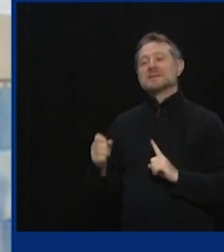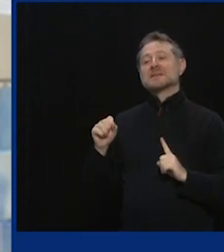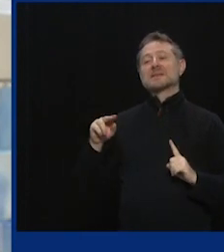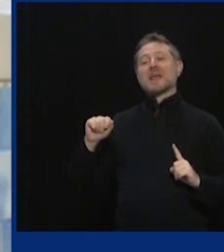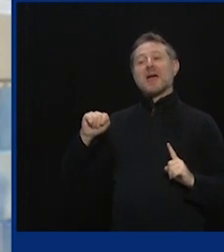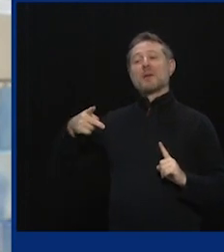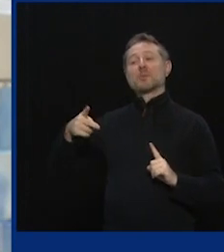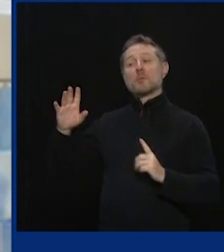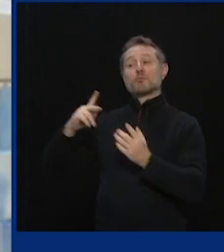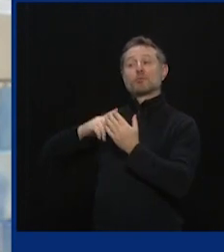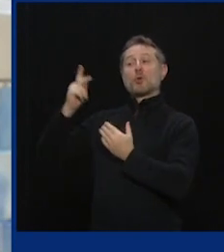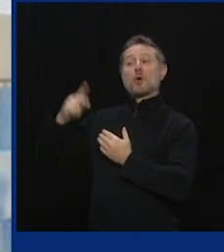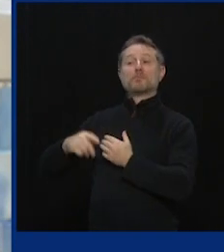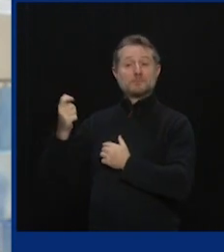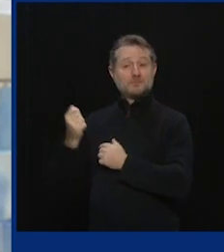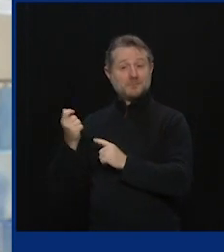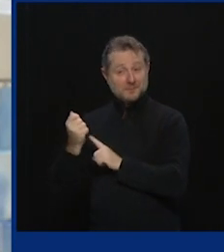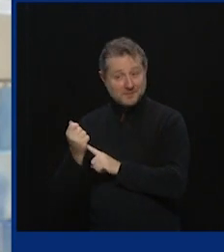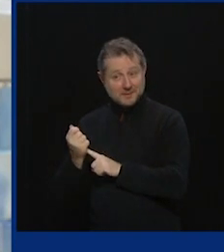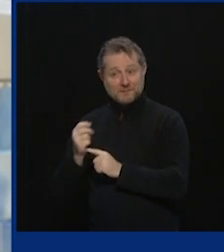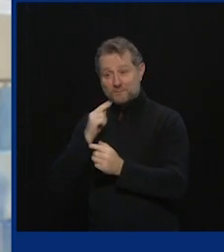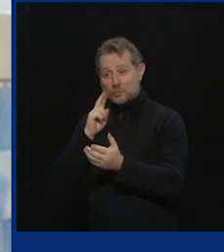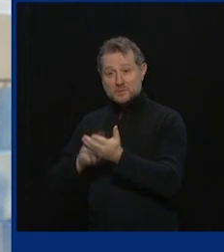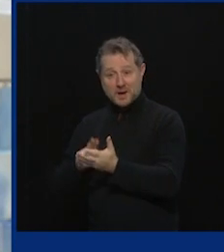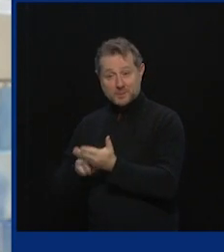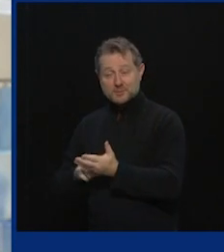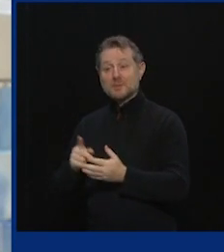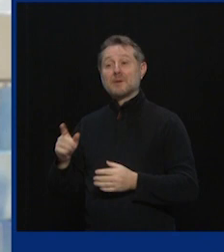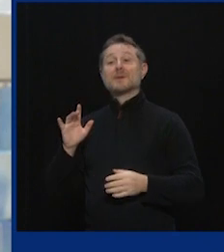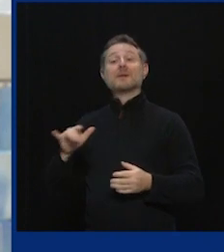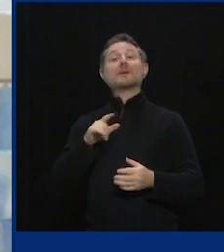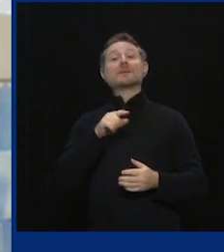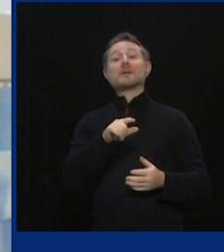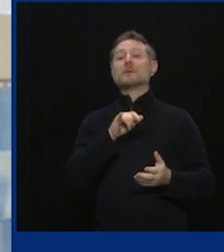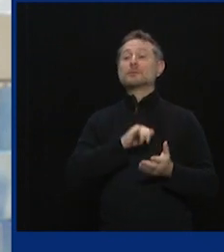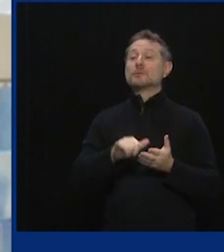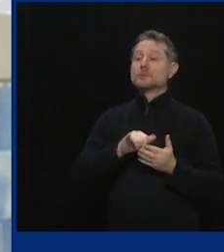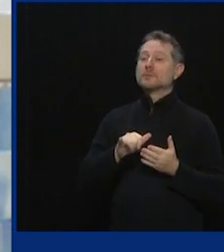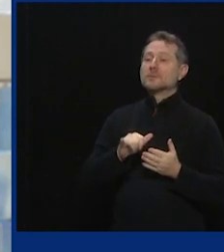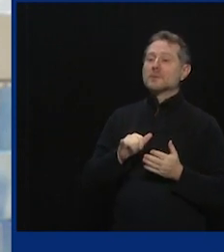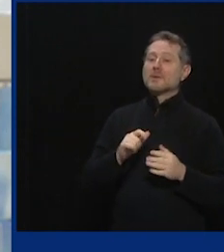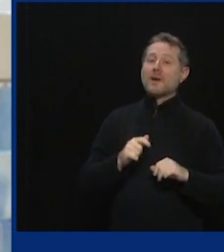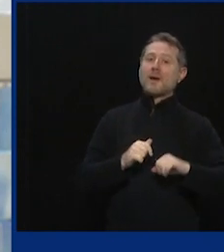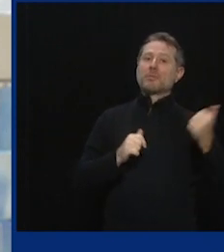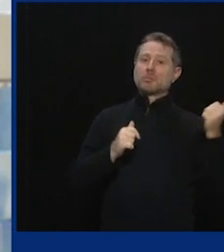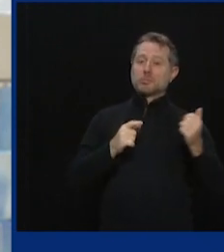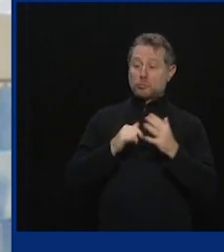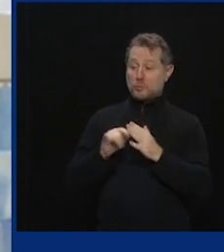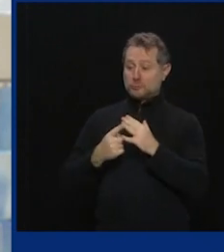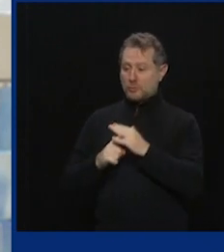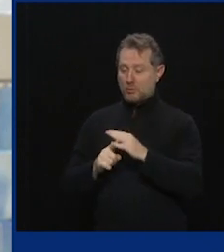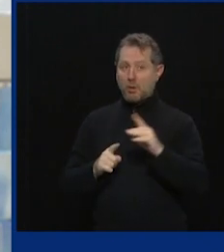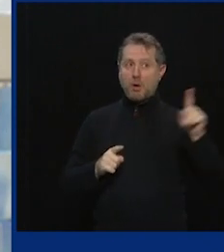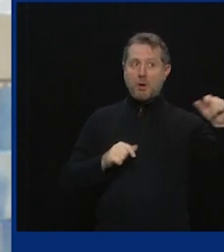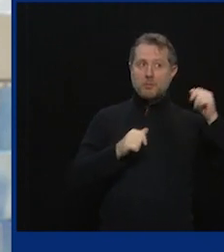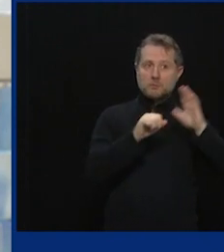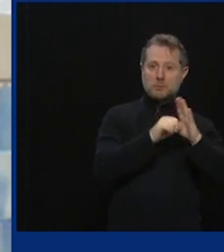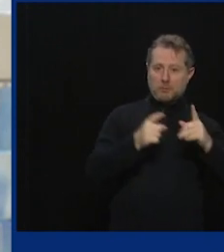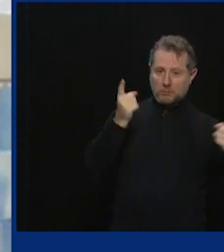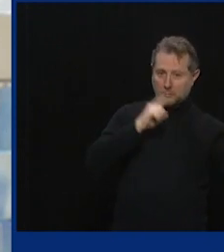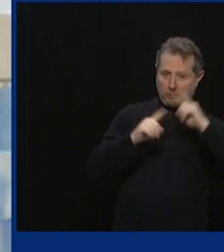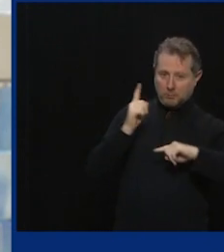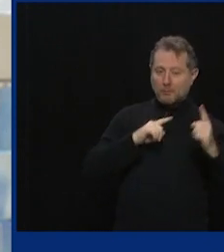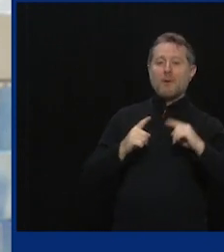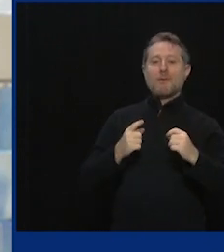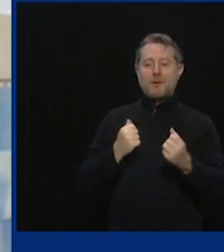process so we can join 3 other states and be among the first to say, why not? Why not help the restaurants that need